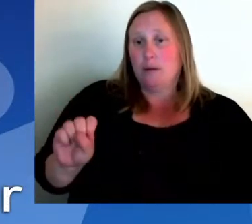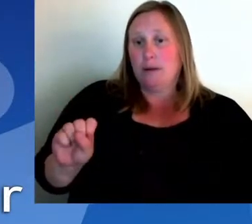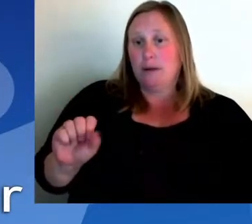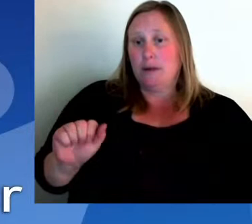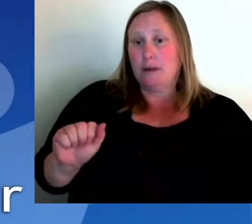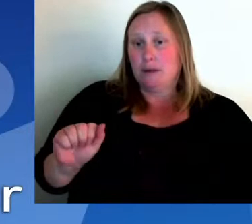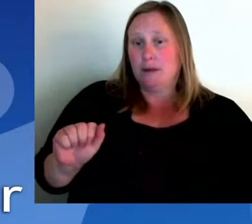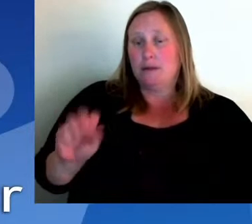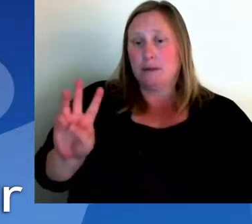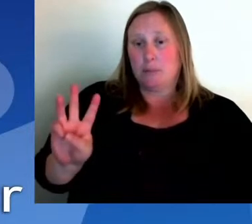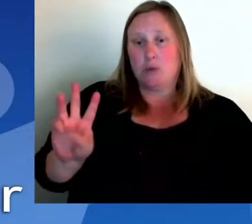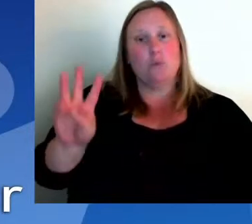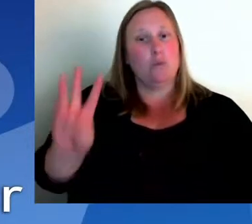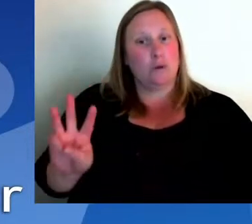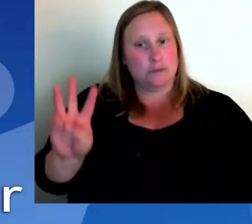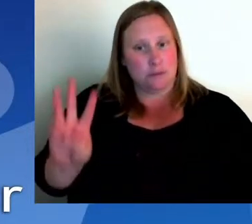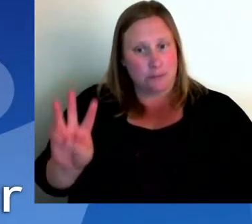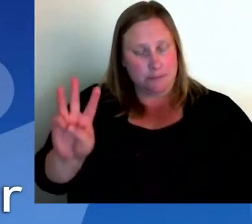Wausau.